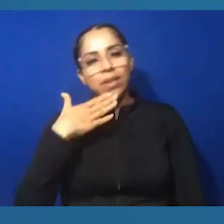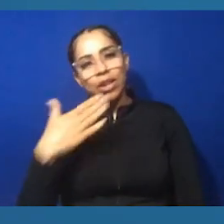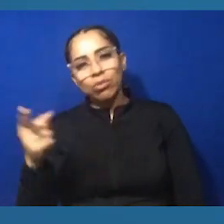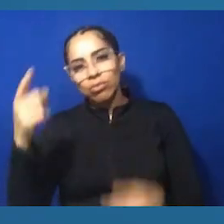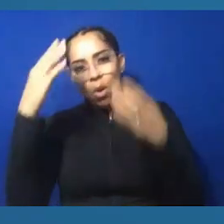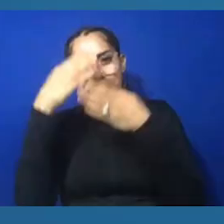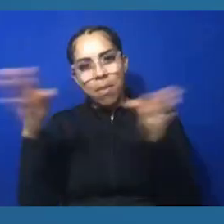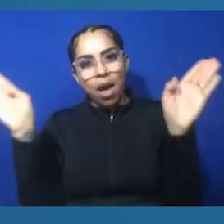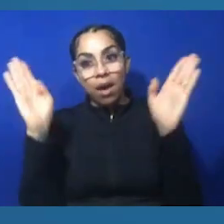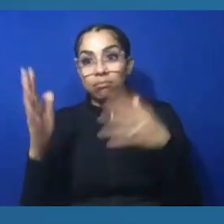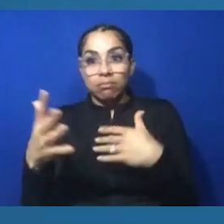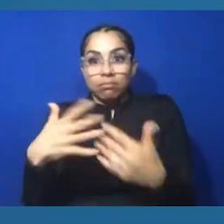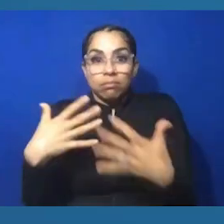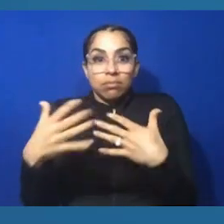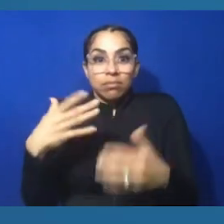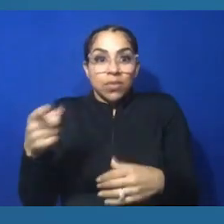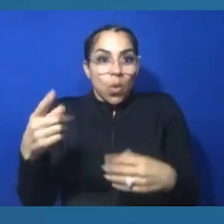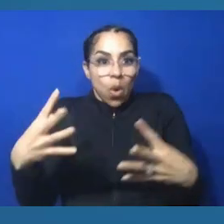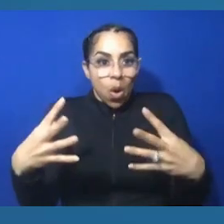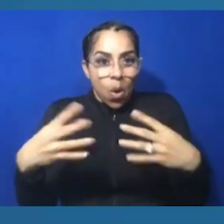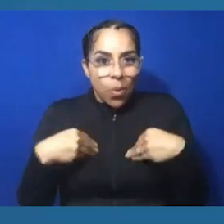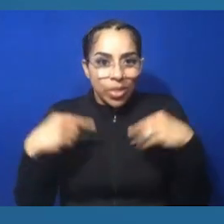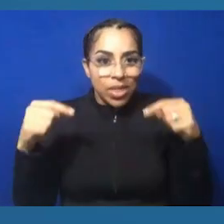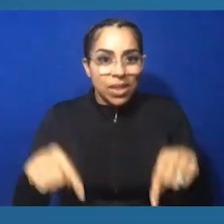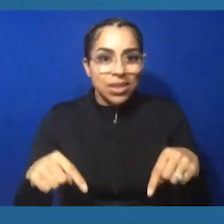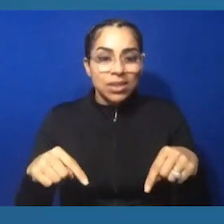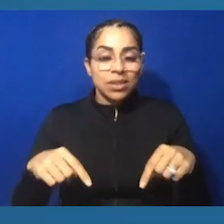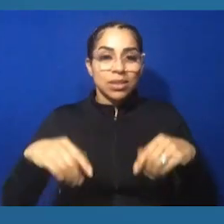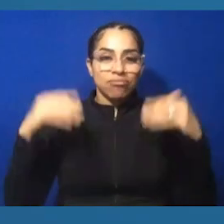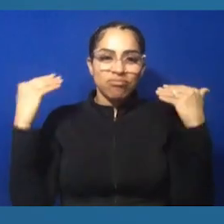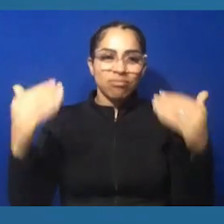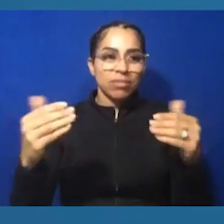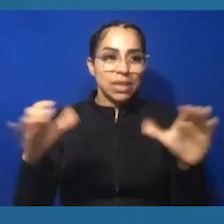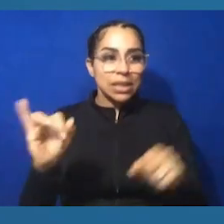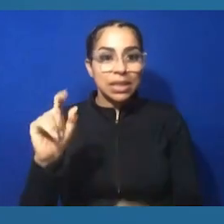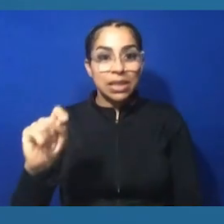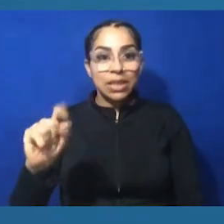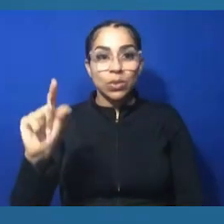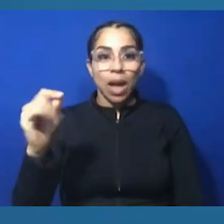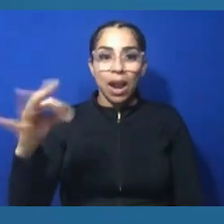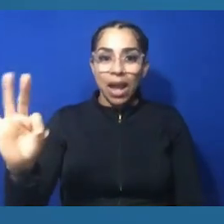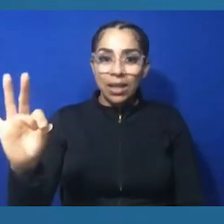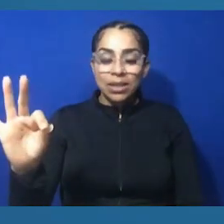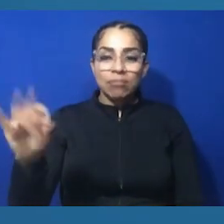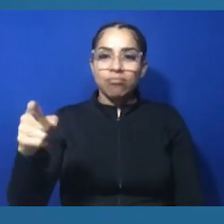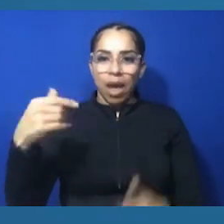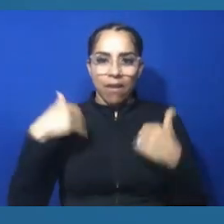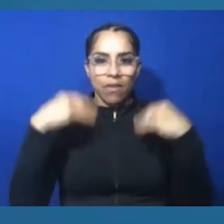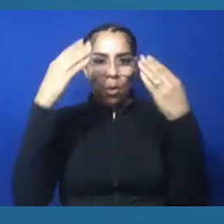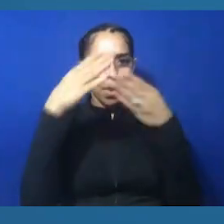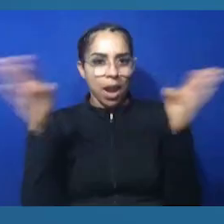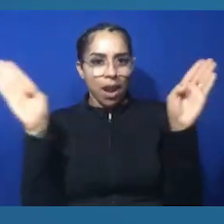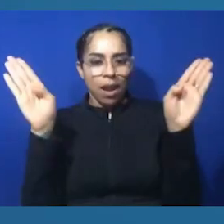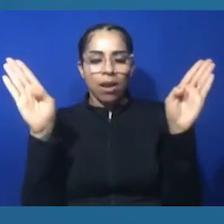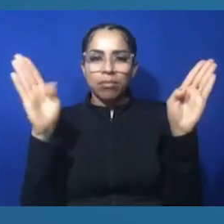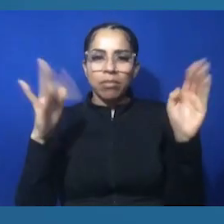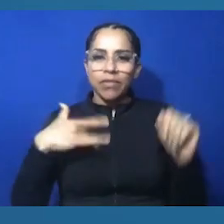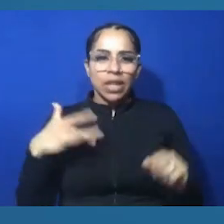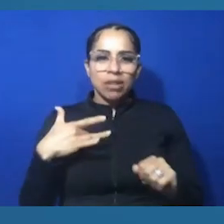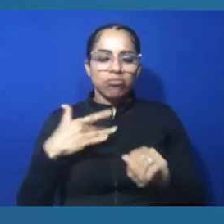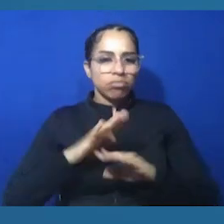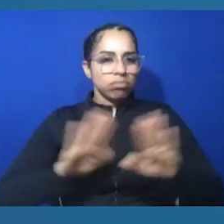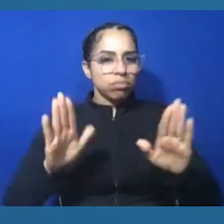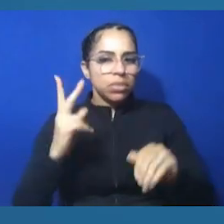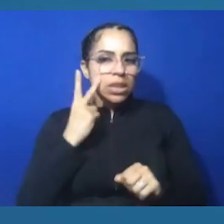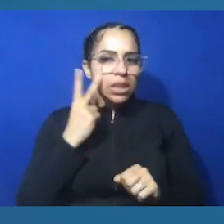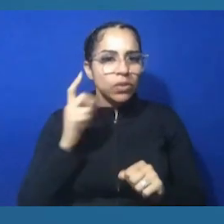that they owned this, that they did this in 2019, to have the open mind to say, let's see if there needs to be changes.